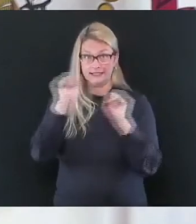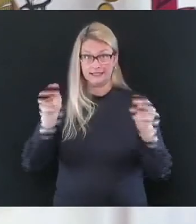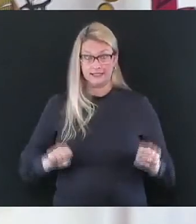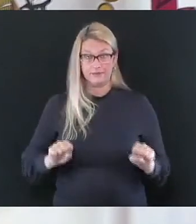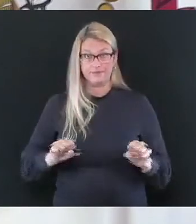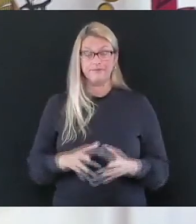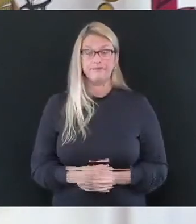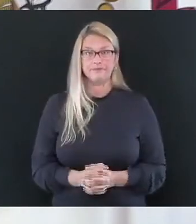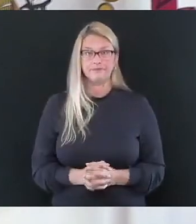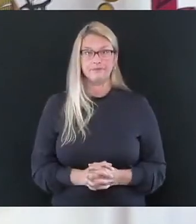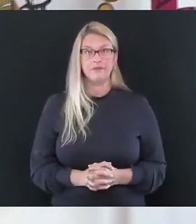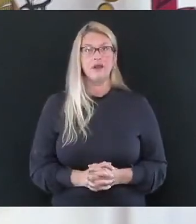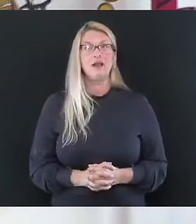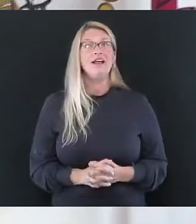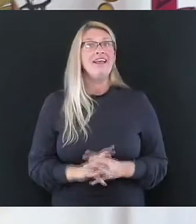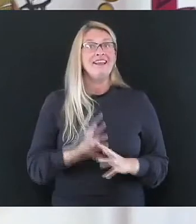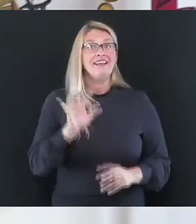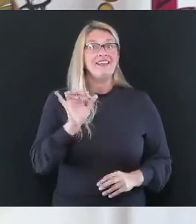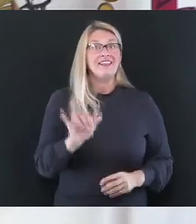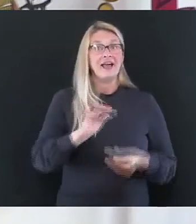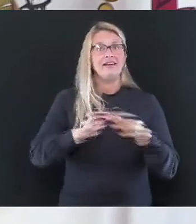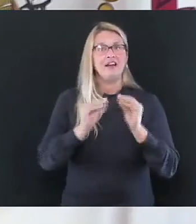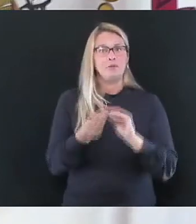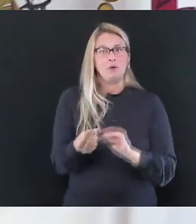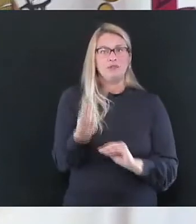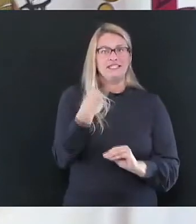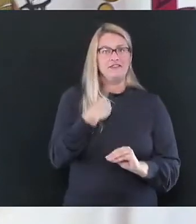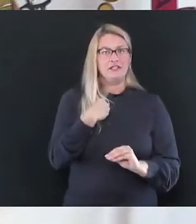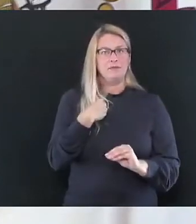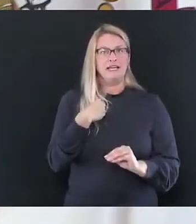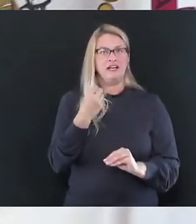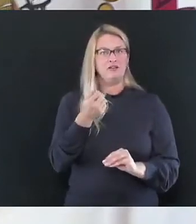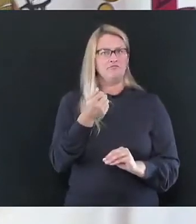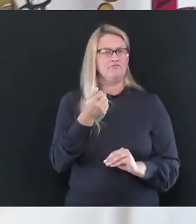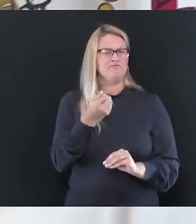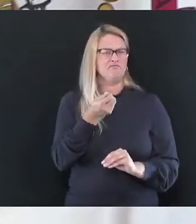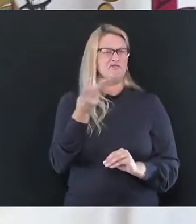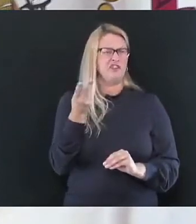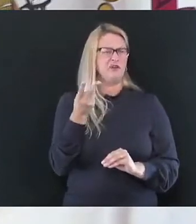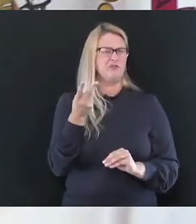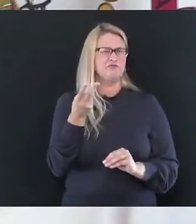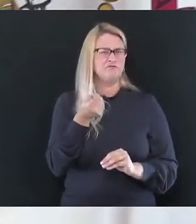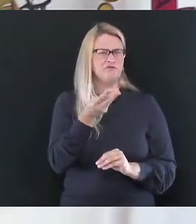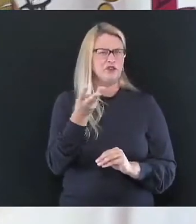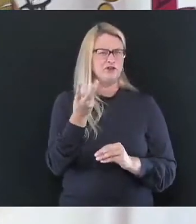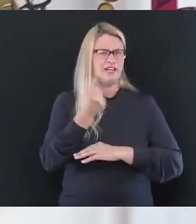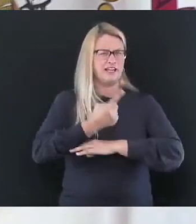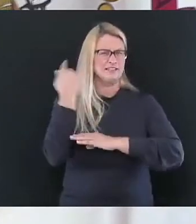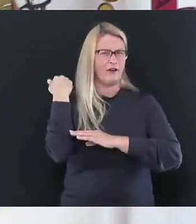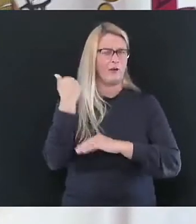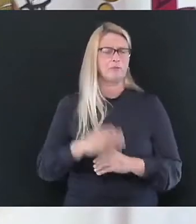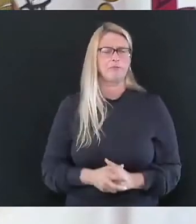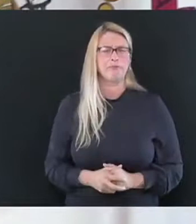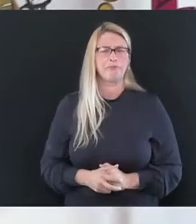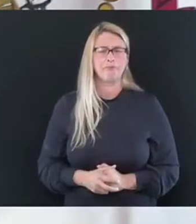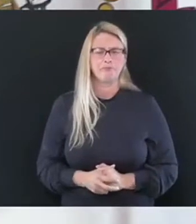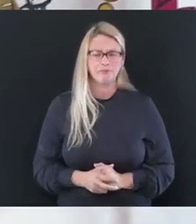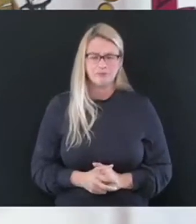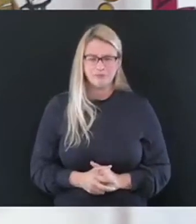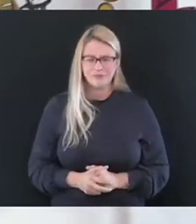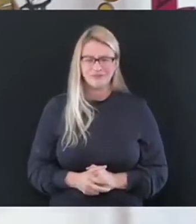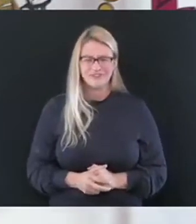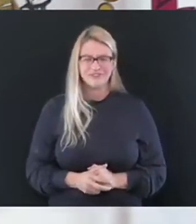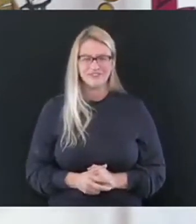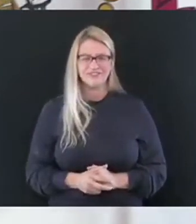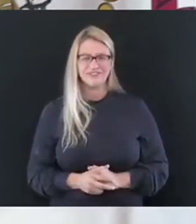This was a number that was supplied to me a couple days ago. I want to just go over this just a second, and I could be a little skewed